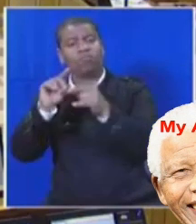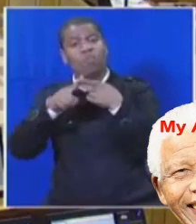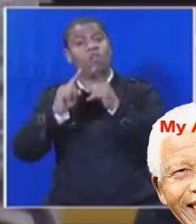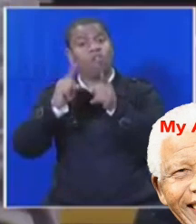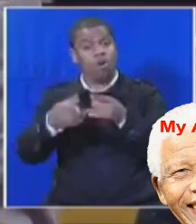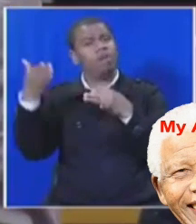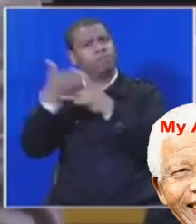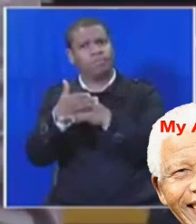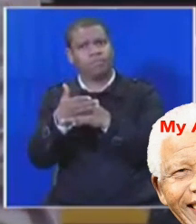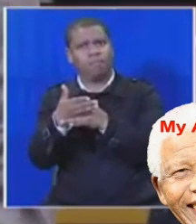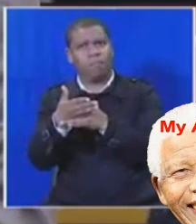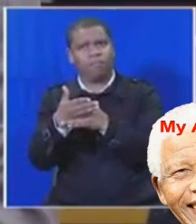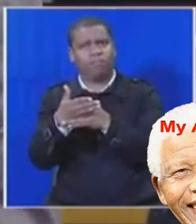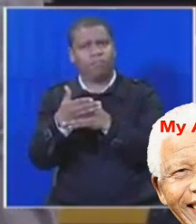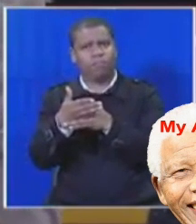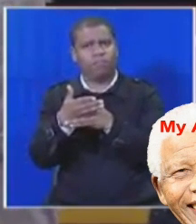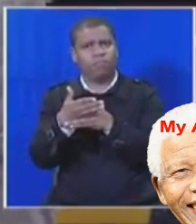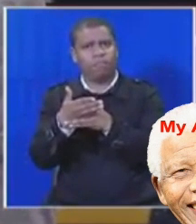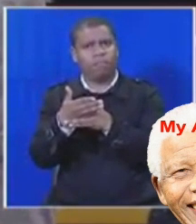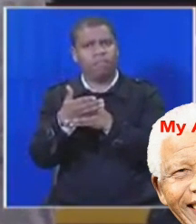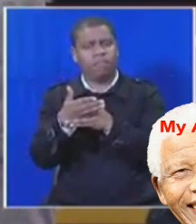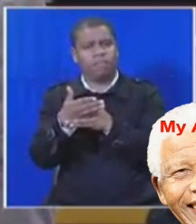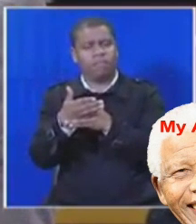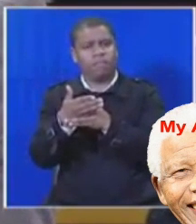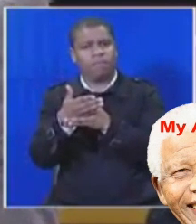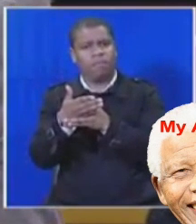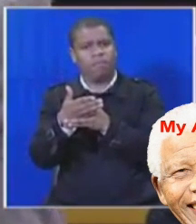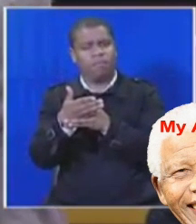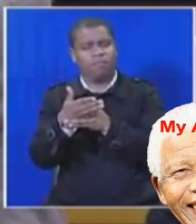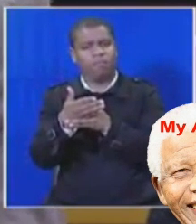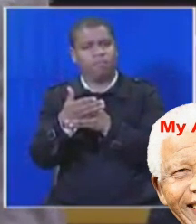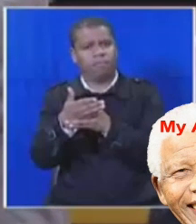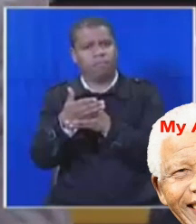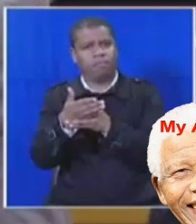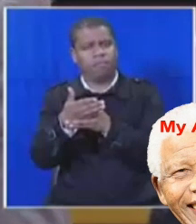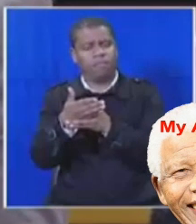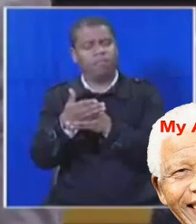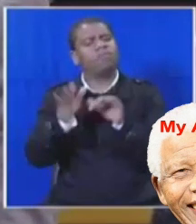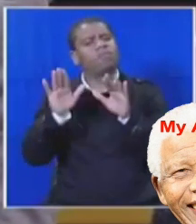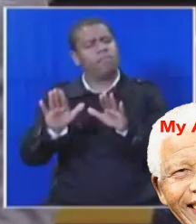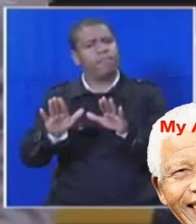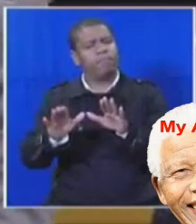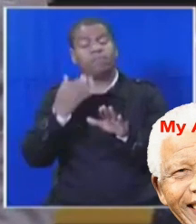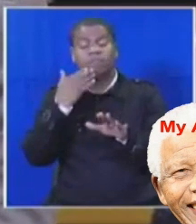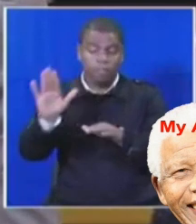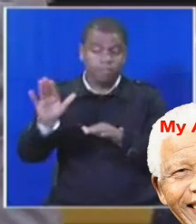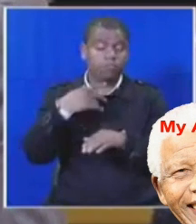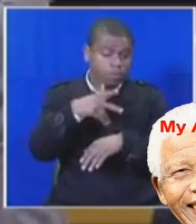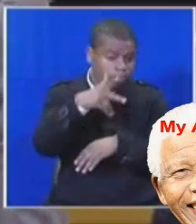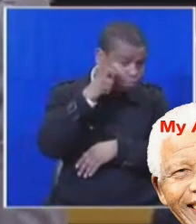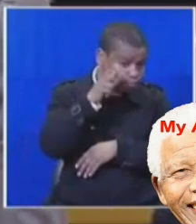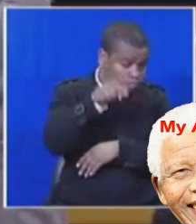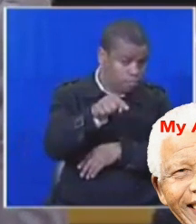that. Before he... Point of order. I'm on the floor. Honourable Chief Whip, let me finish to listen to the member. I will come back